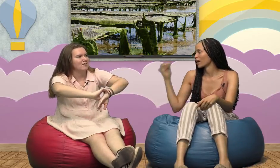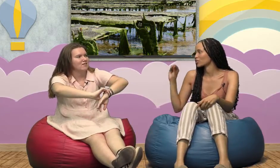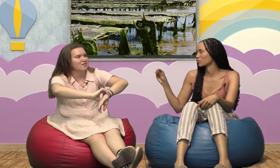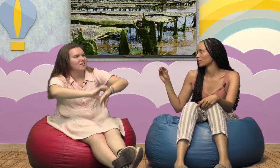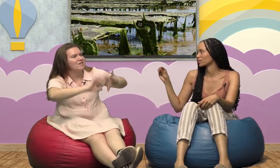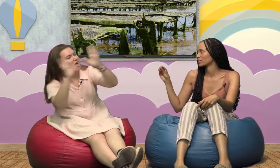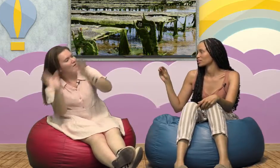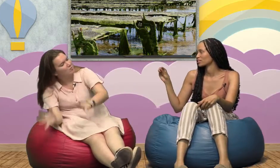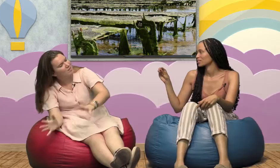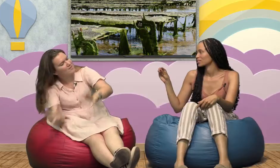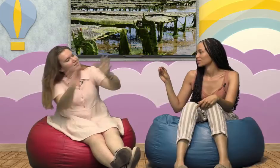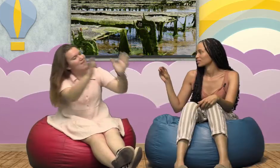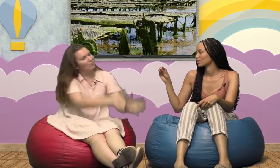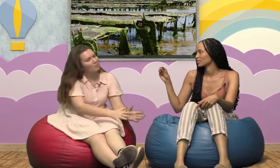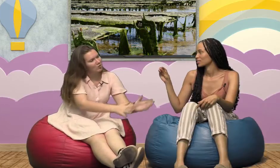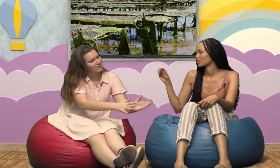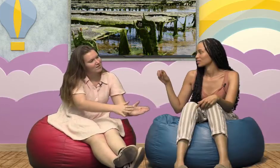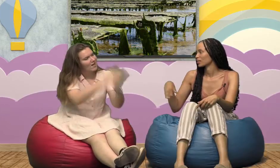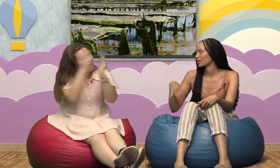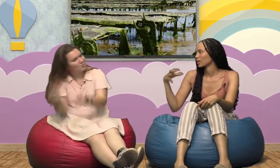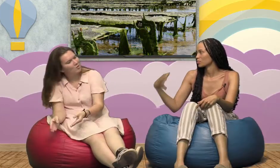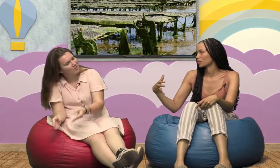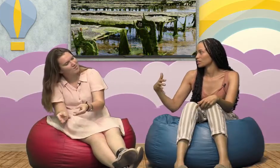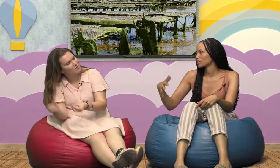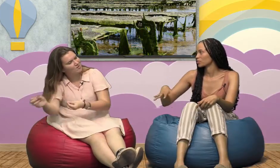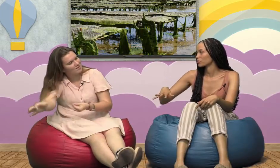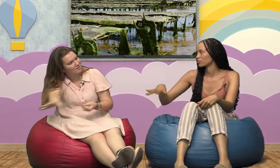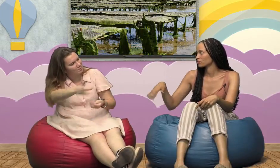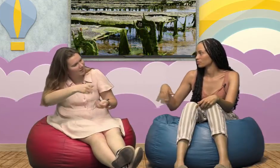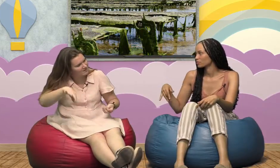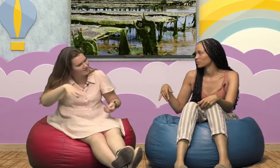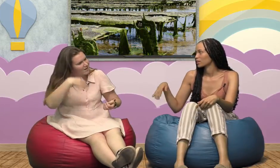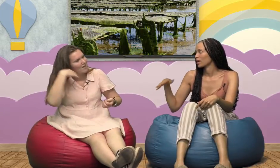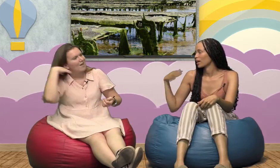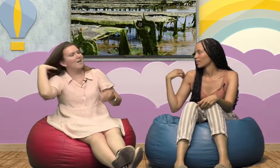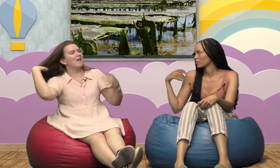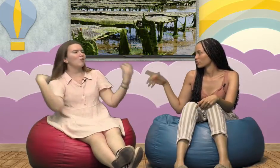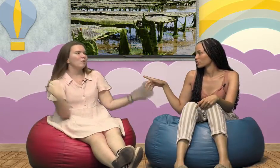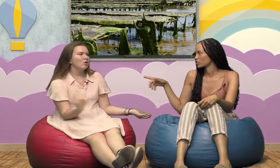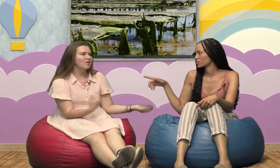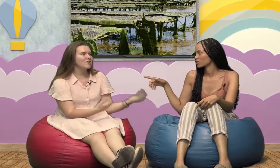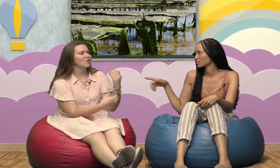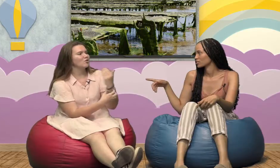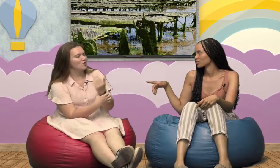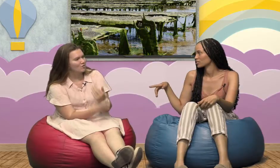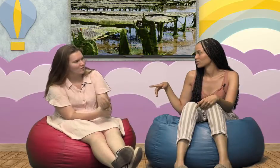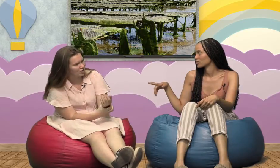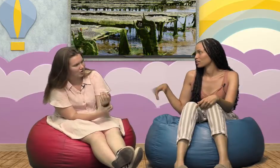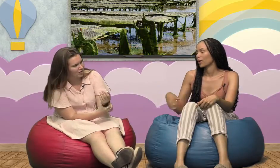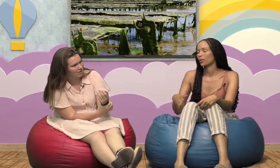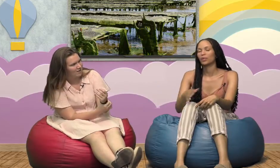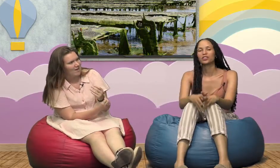we're still on the hydroponics. There's hydroponics and there's aquaponics. Okay, hydroponics uses the little pellets, and aquaponics